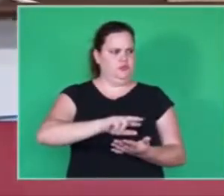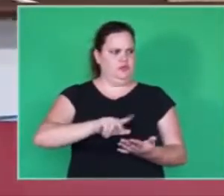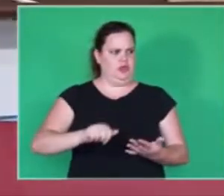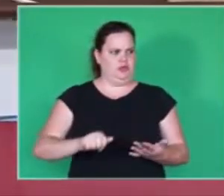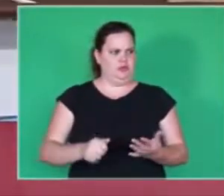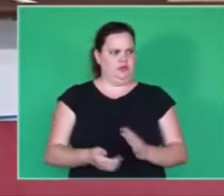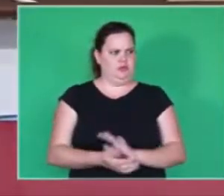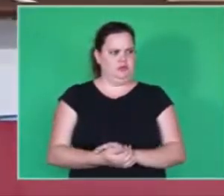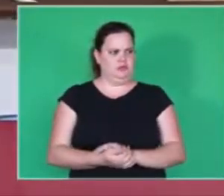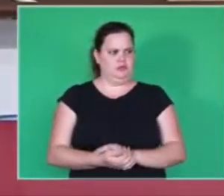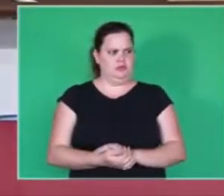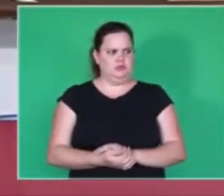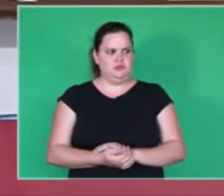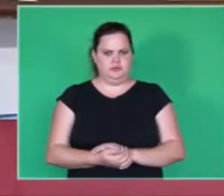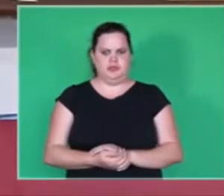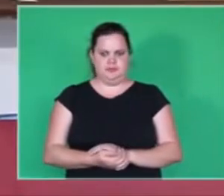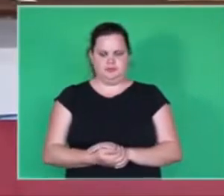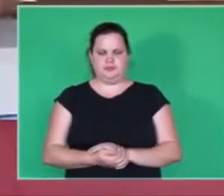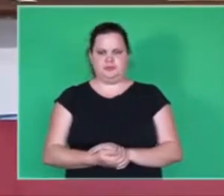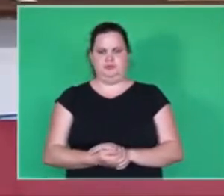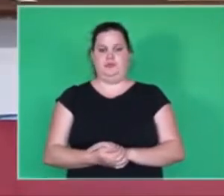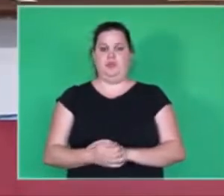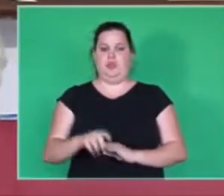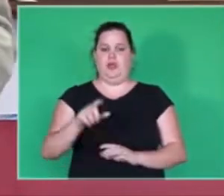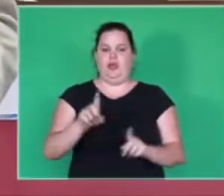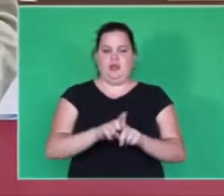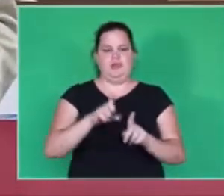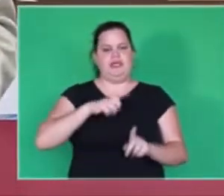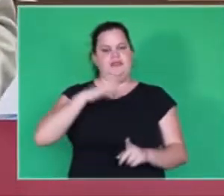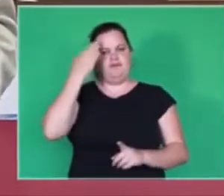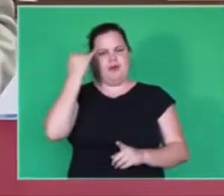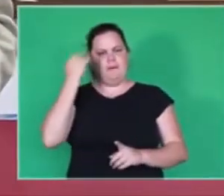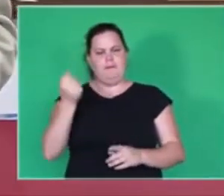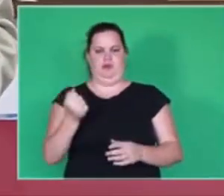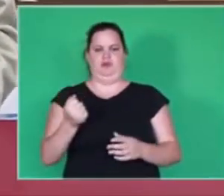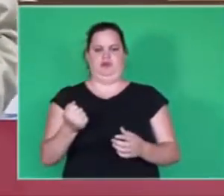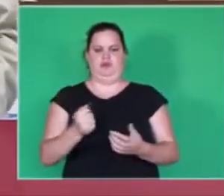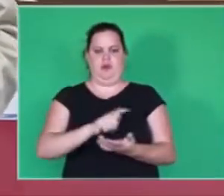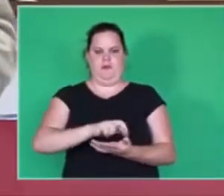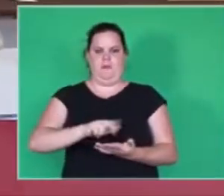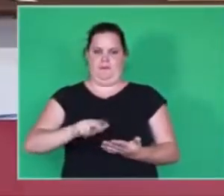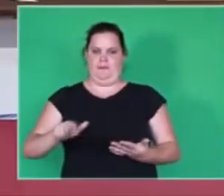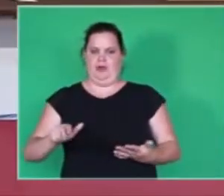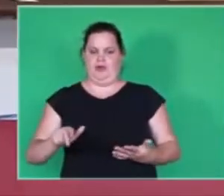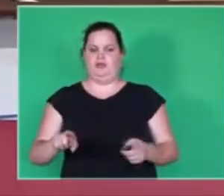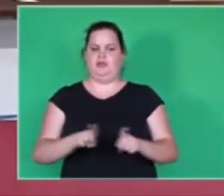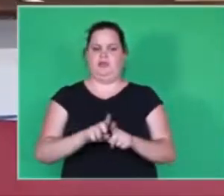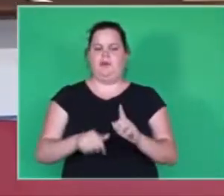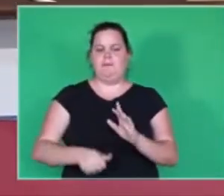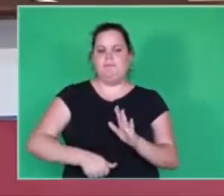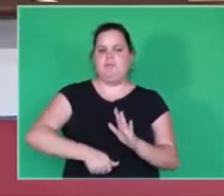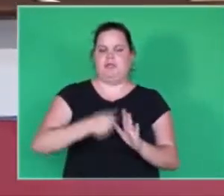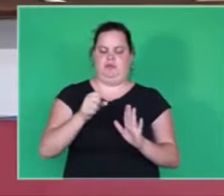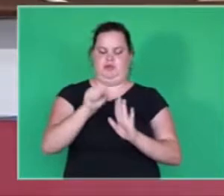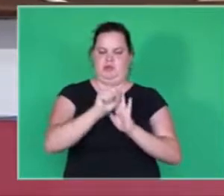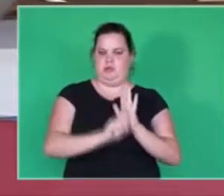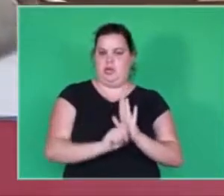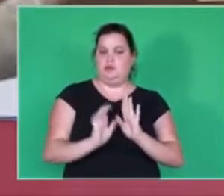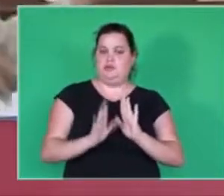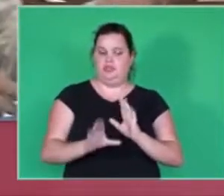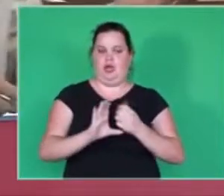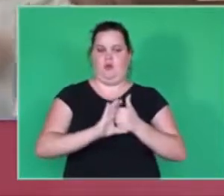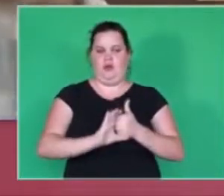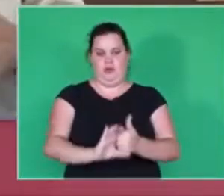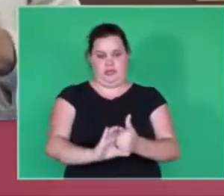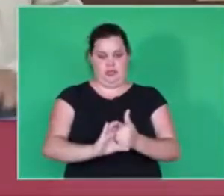were already there in the first century. In the first part, now we're in the first part, in the Christianity,